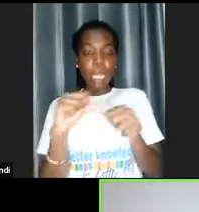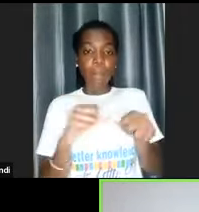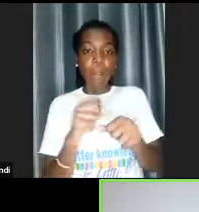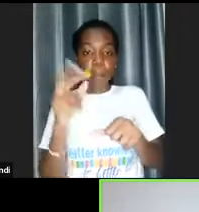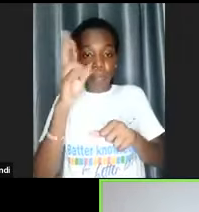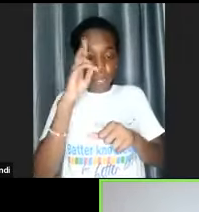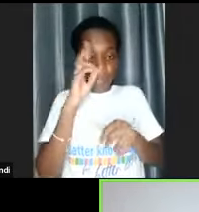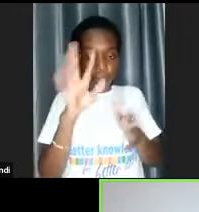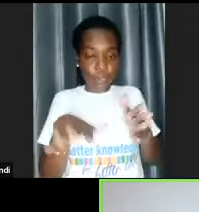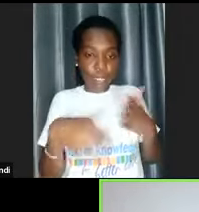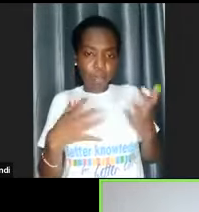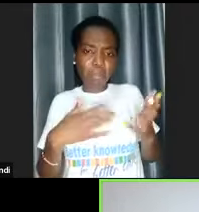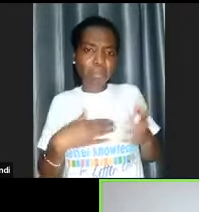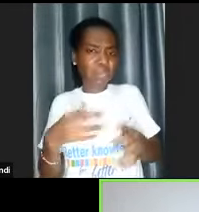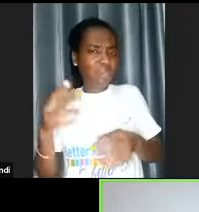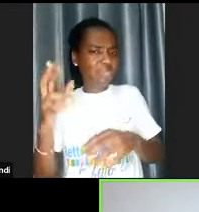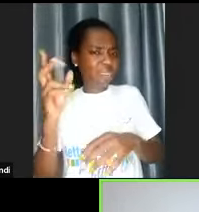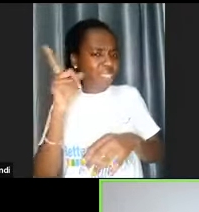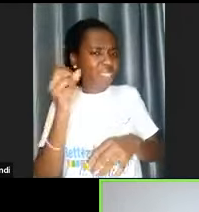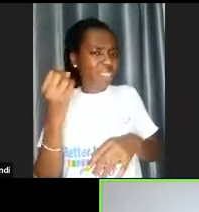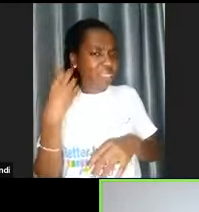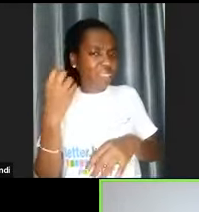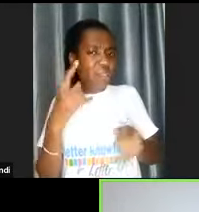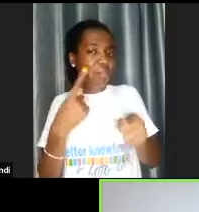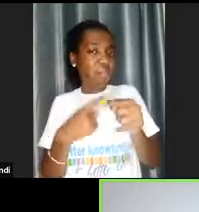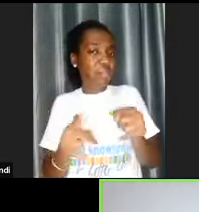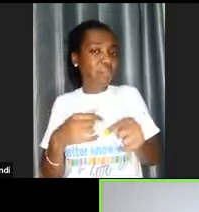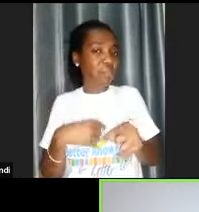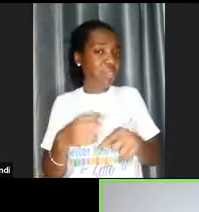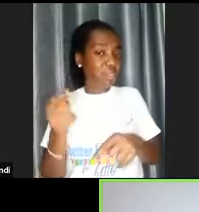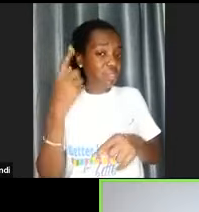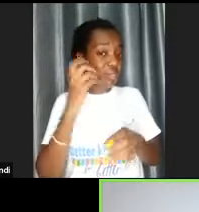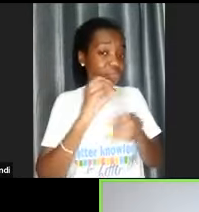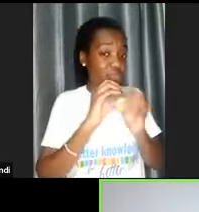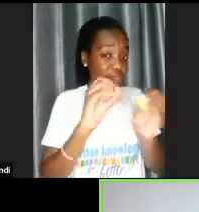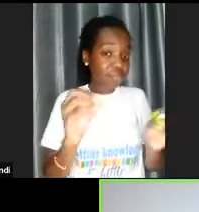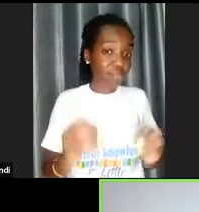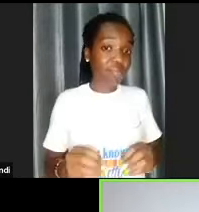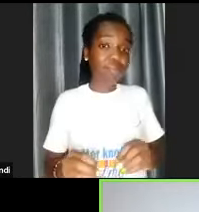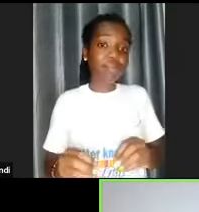get a clue. Joanne, you probably need to go and listen to the recording